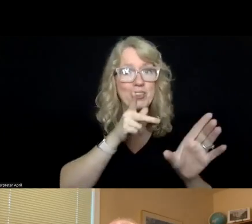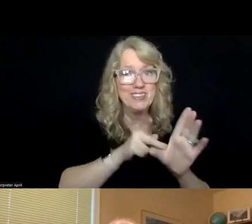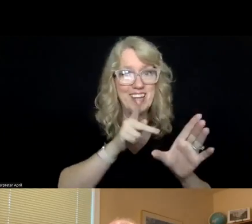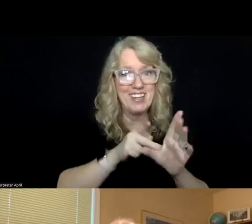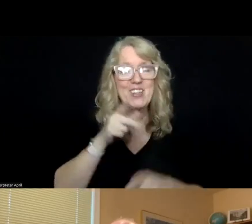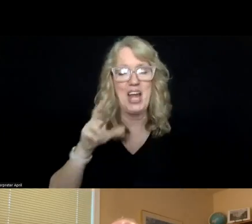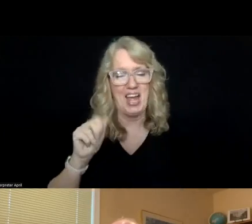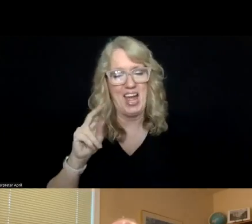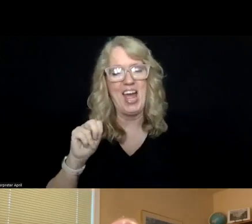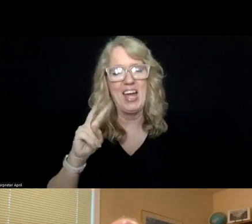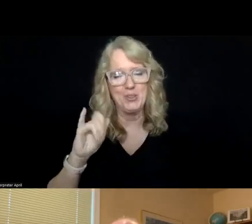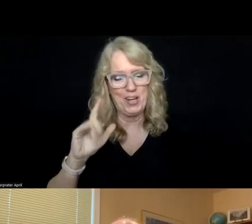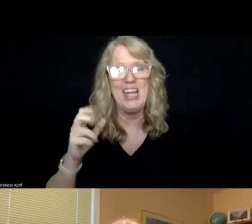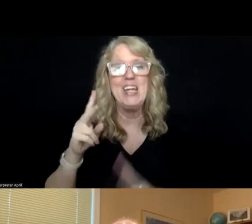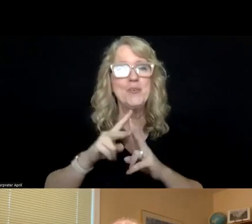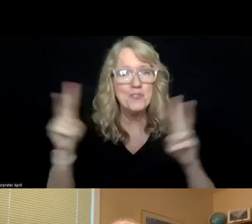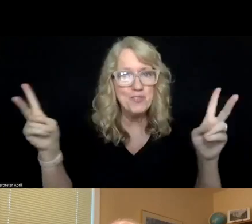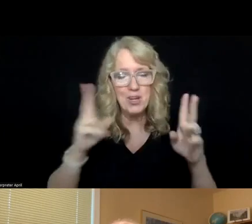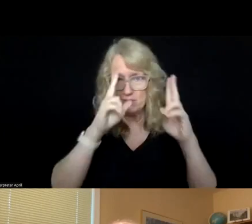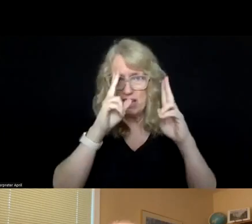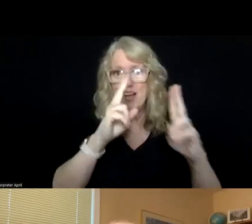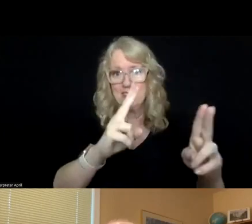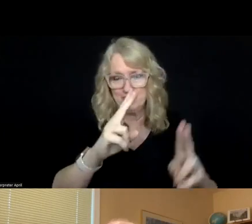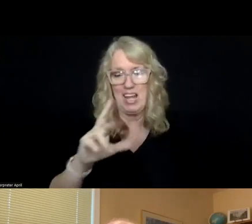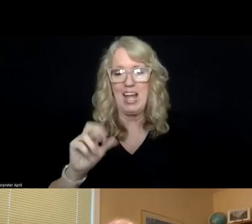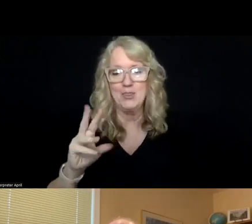Crownsville. He was highly regarded